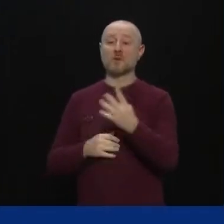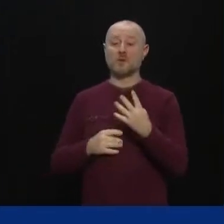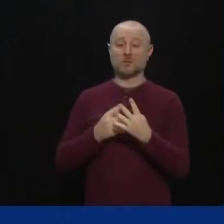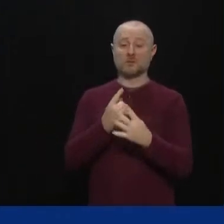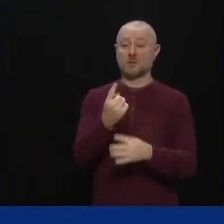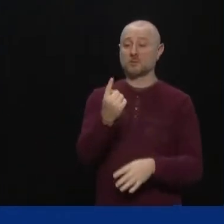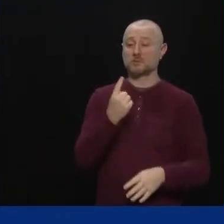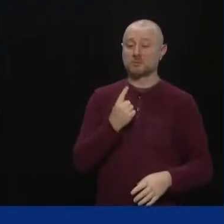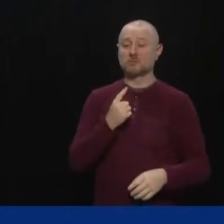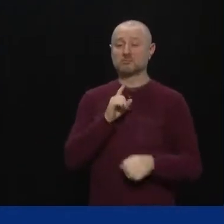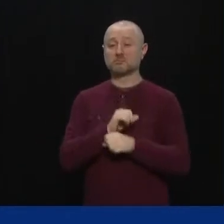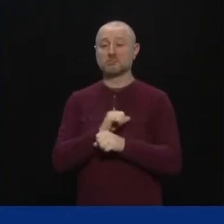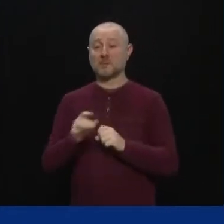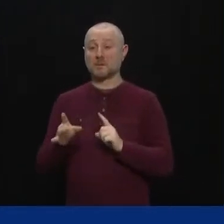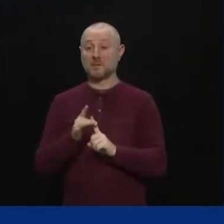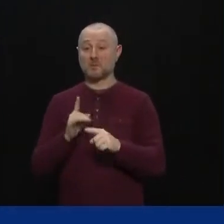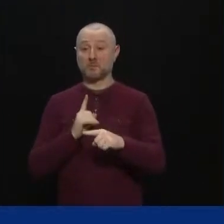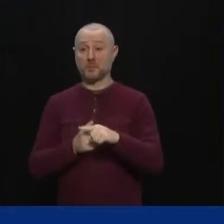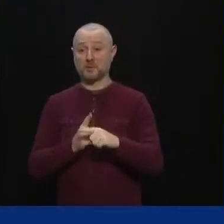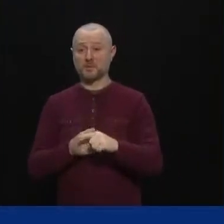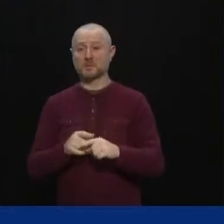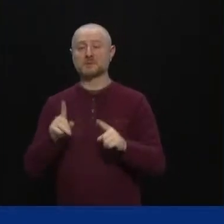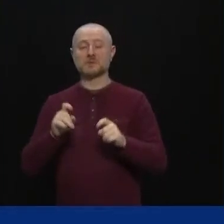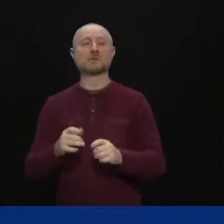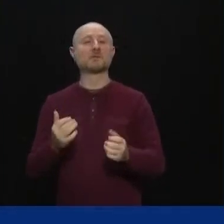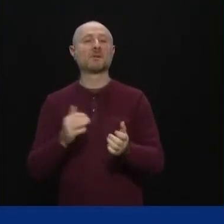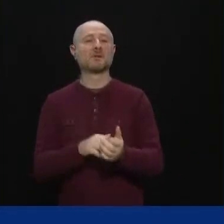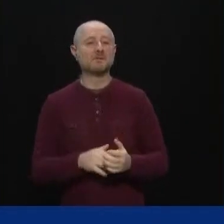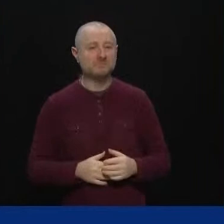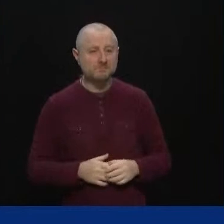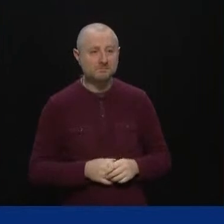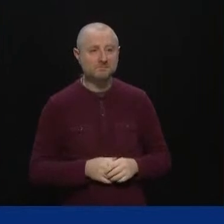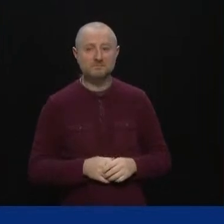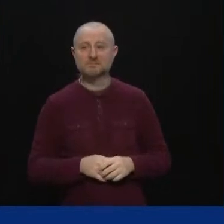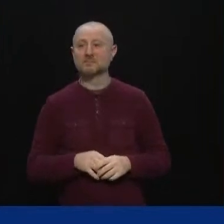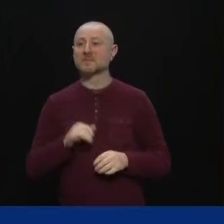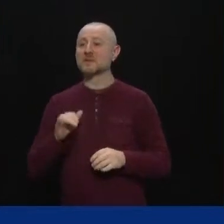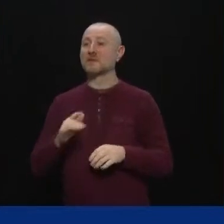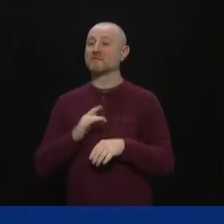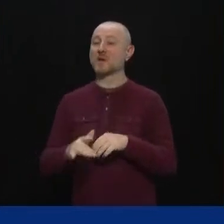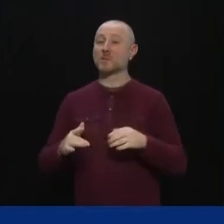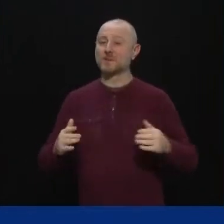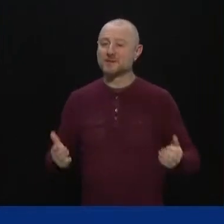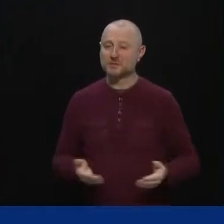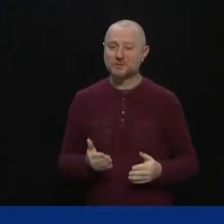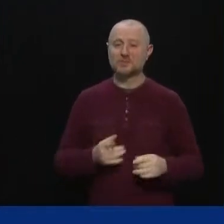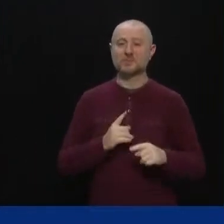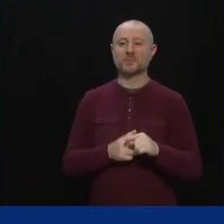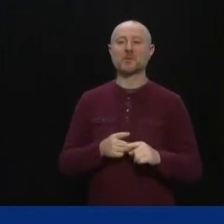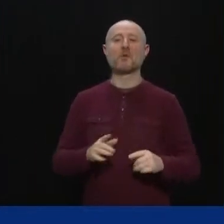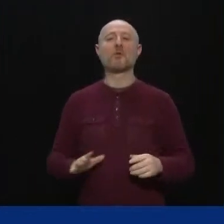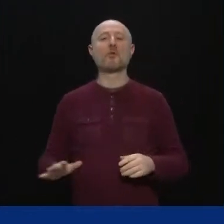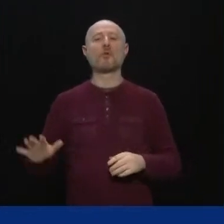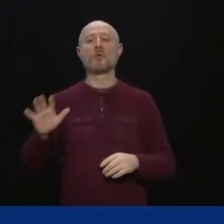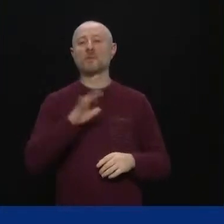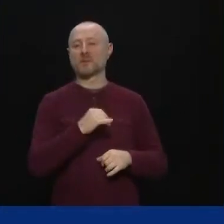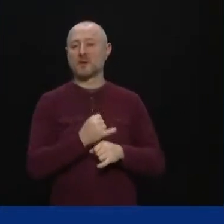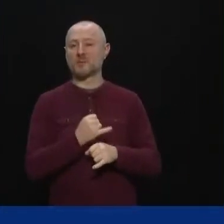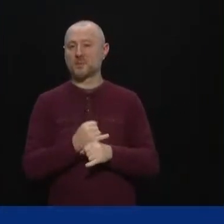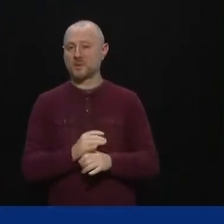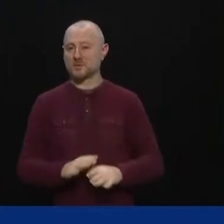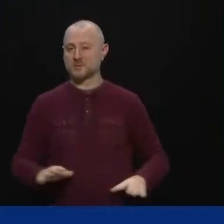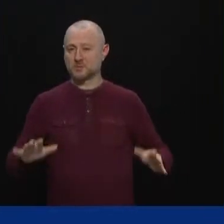what we've been doing on universities, and you've made this available not just to the students here, but through all the campuses in the region, so they can